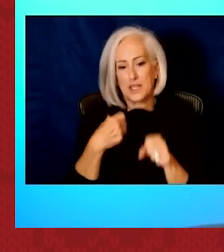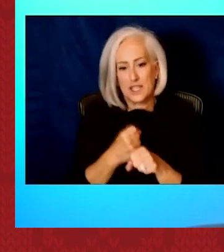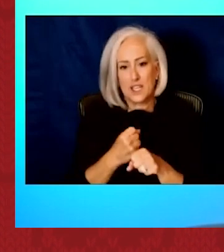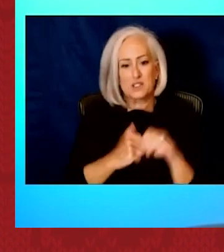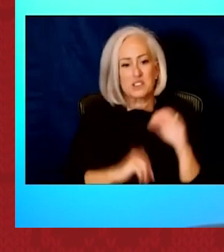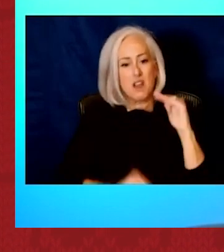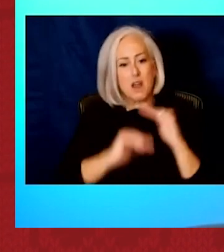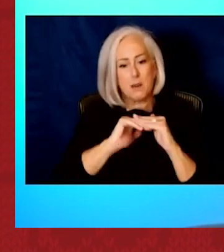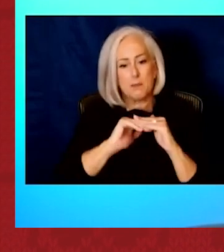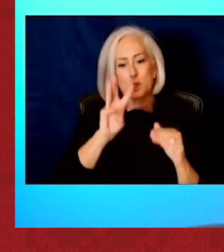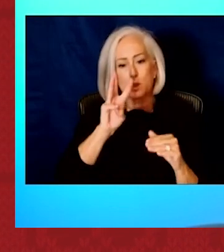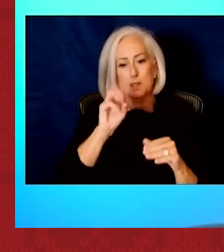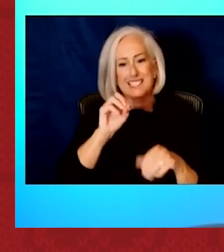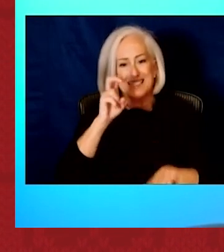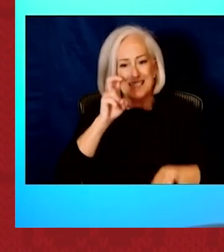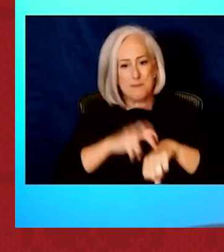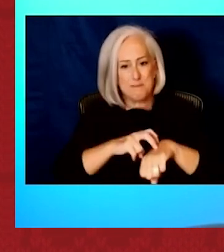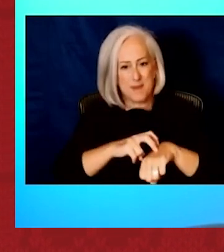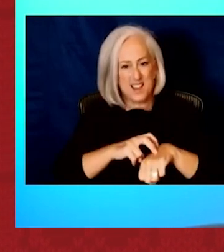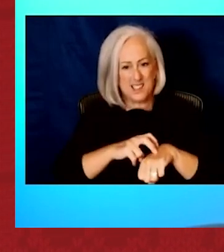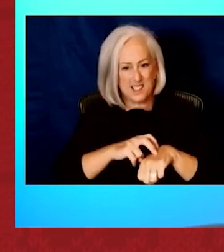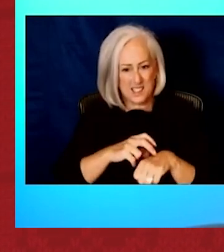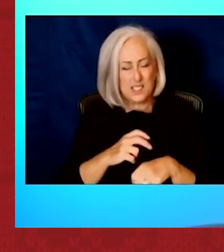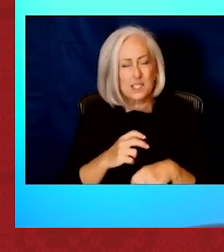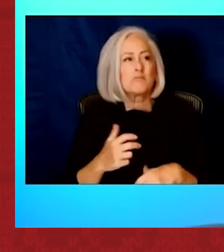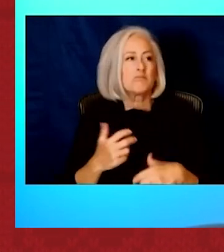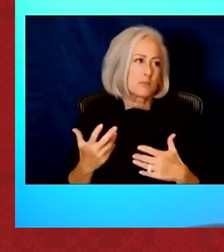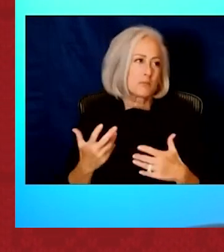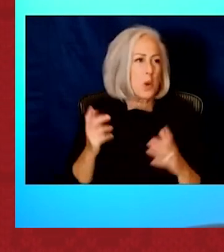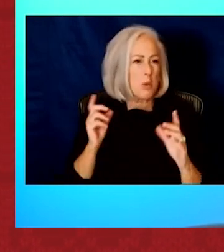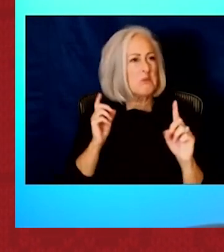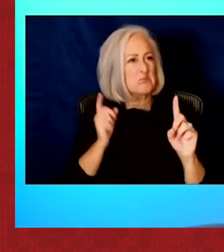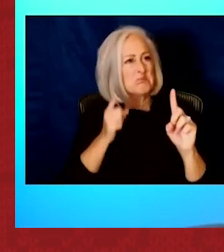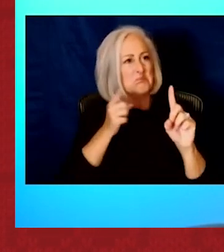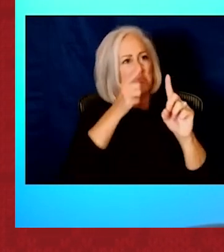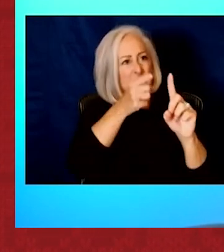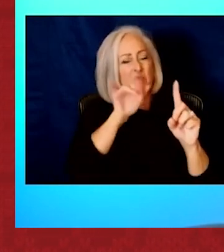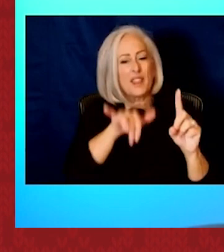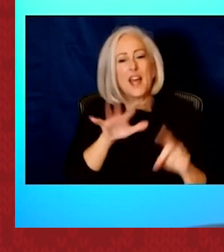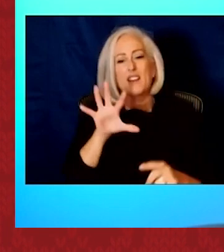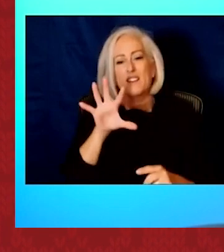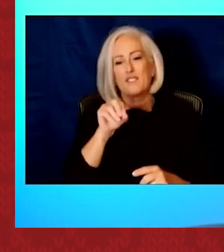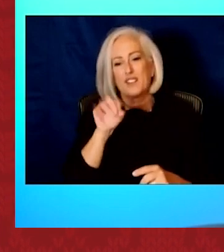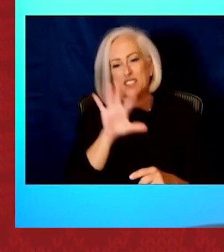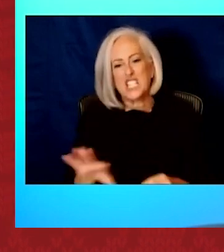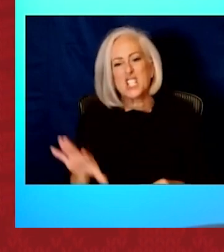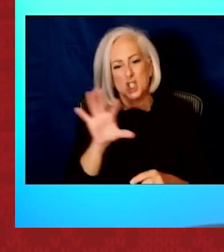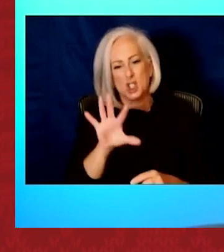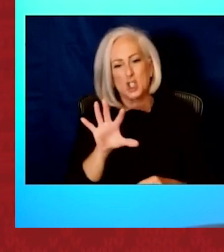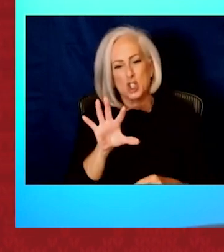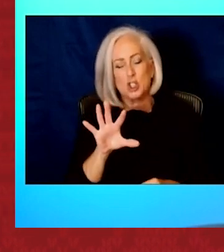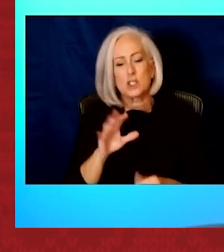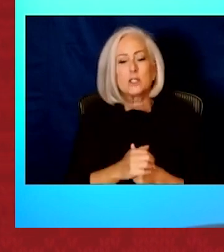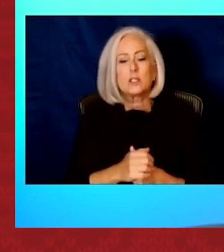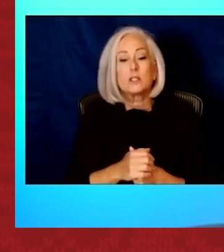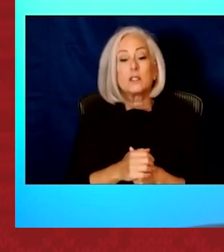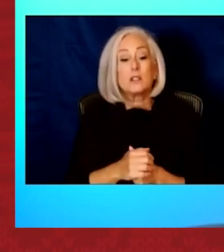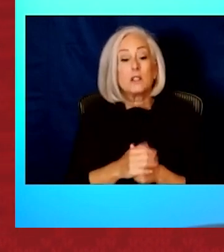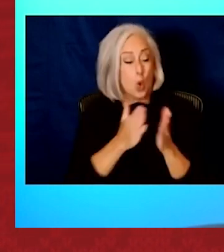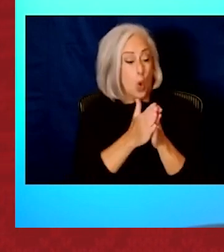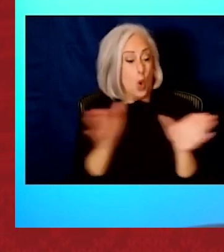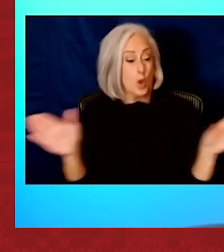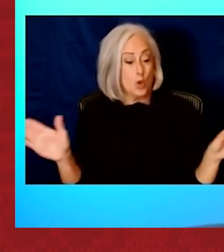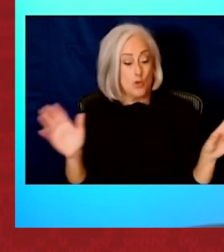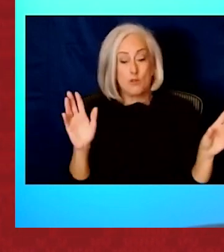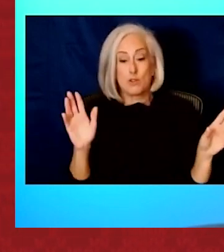a season. So I think we're heading for that kind of 50-ish range. Now, you know, nationwide we are seeing, you know,